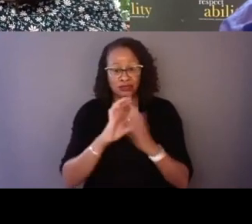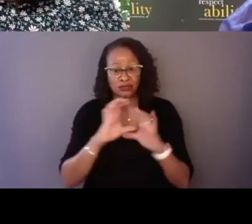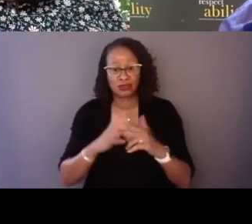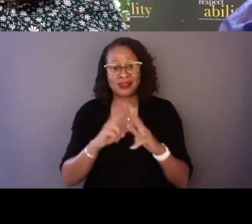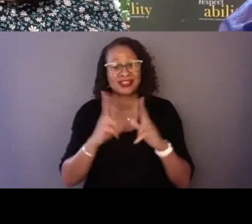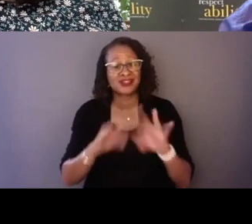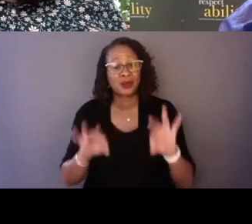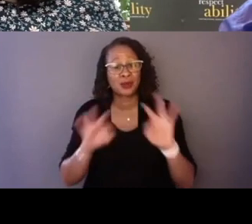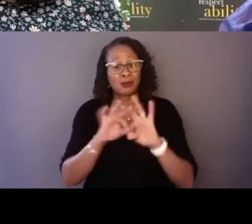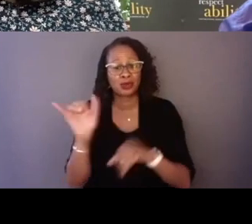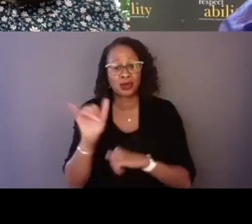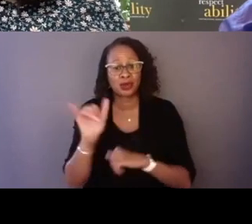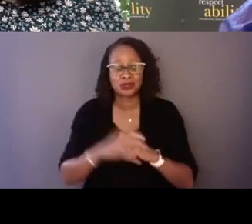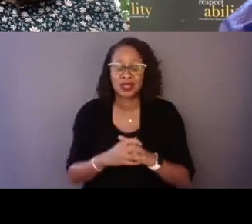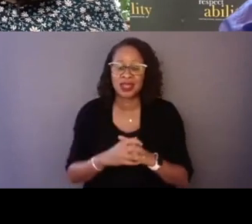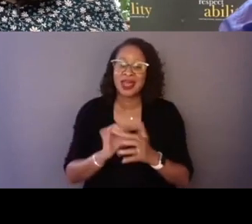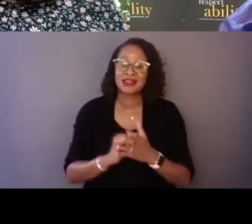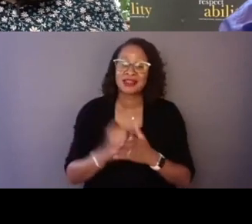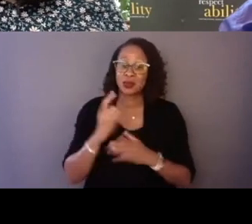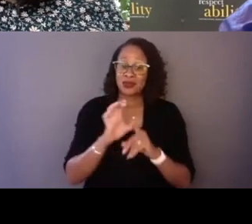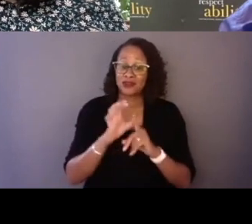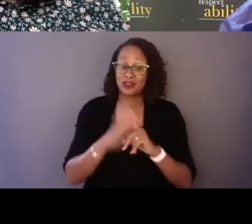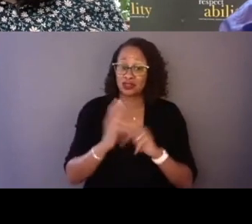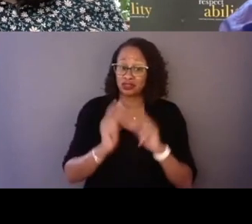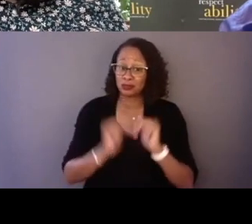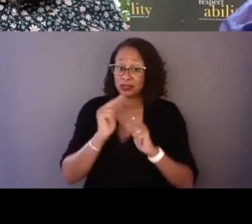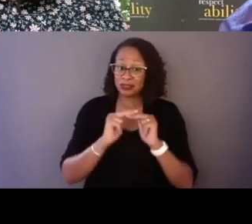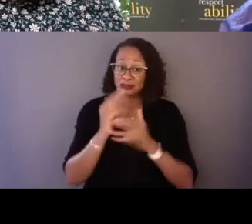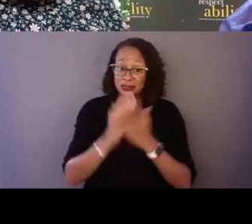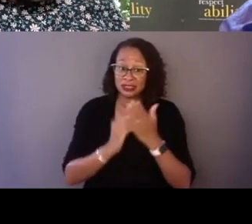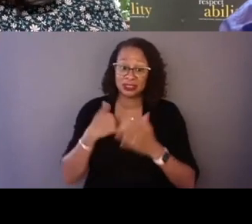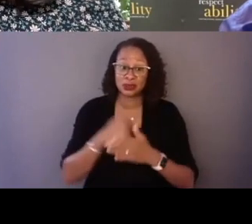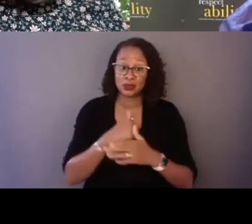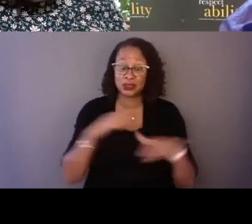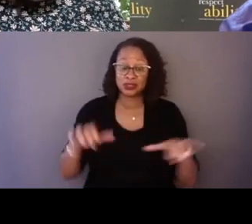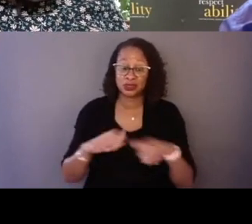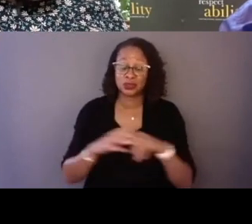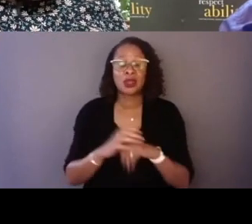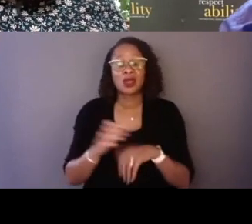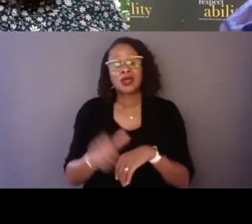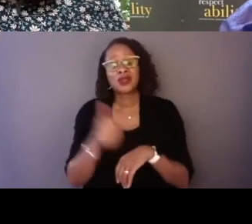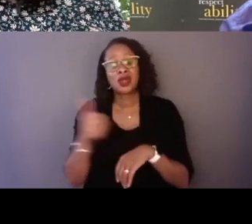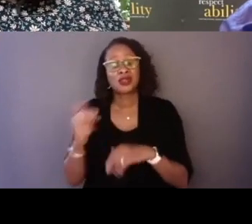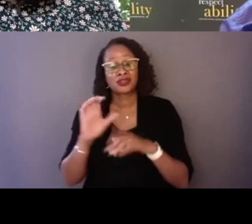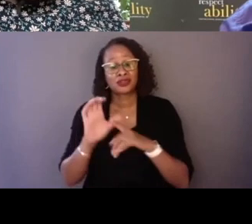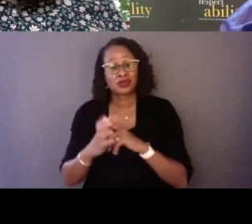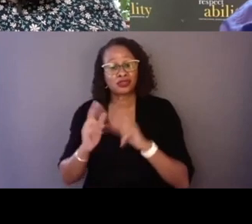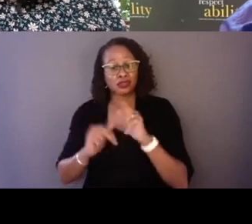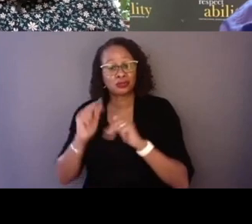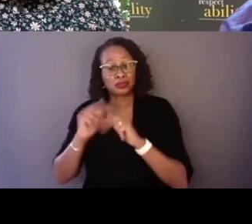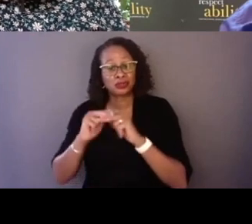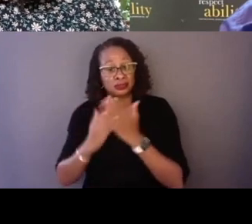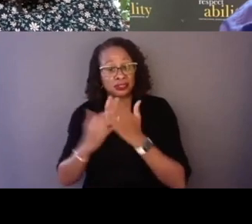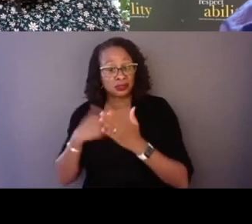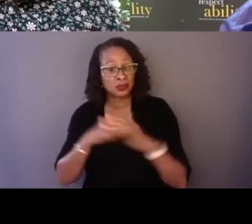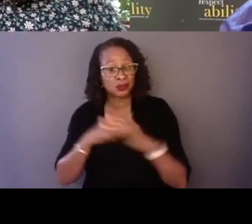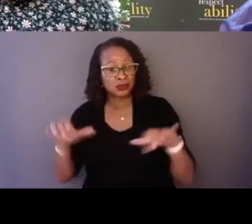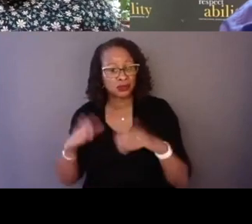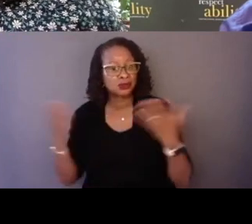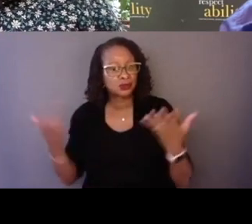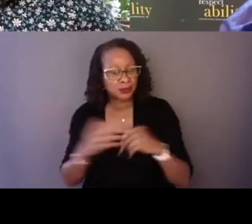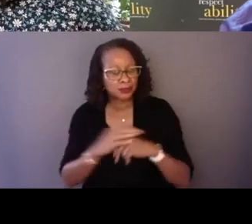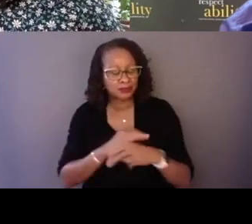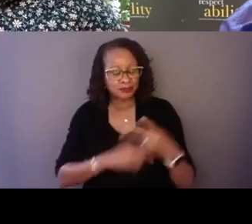important. So that's one of the culture building pieces that we do. The other culture building piece that we do is, at